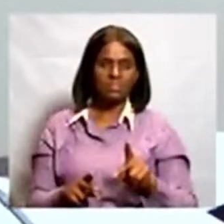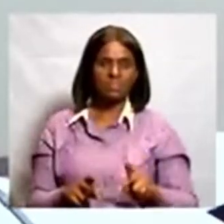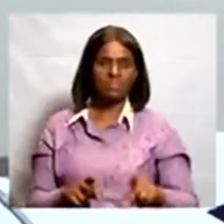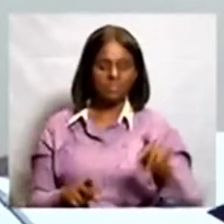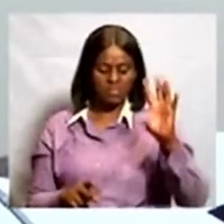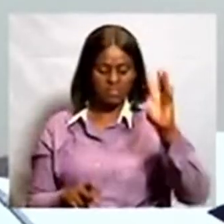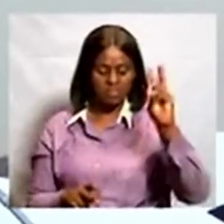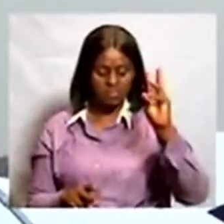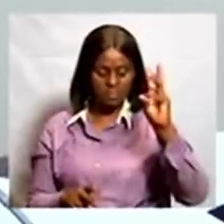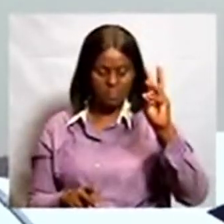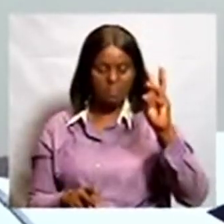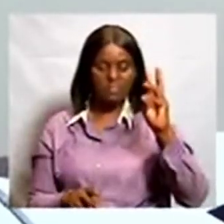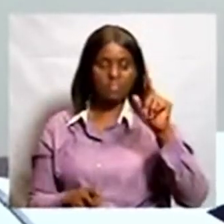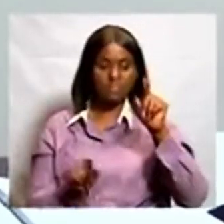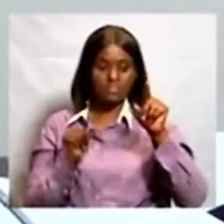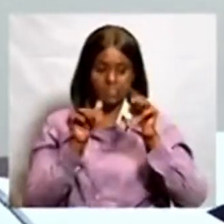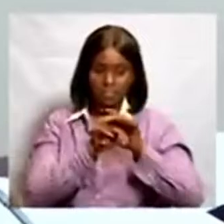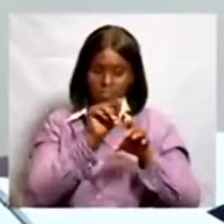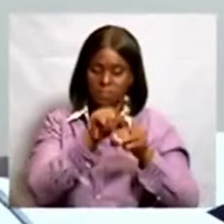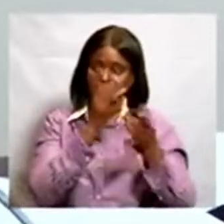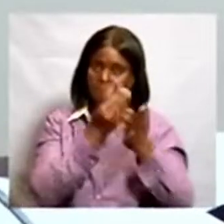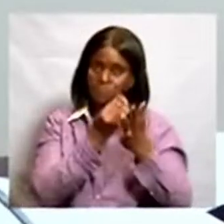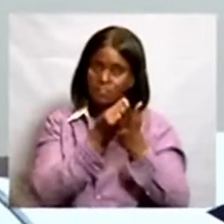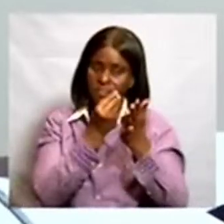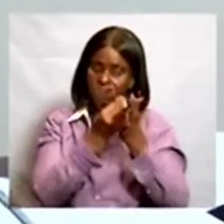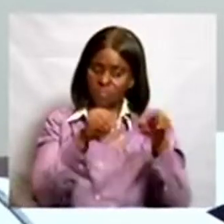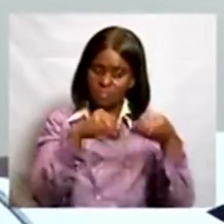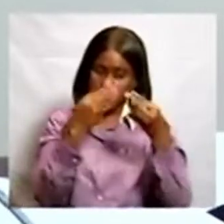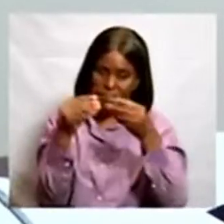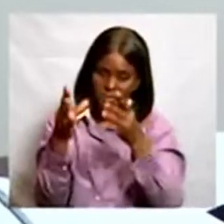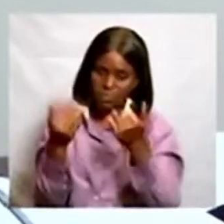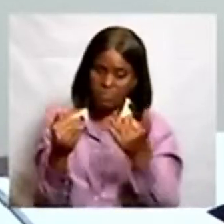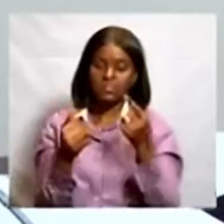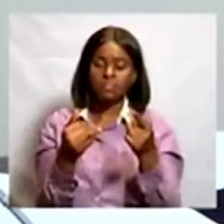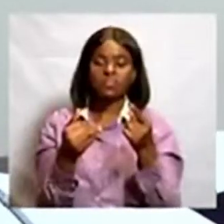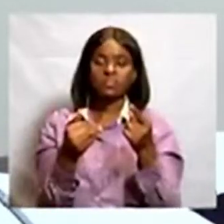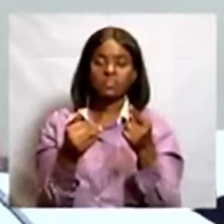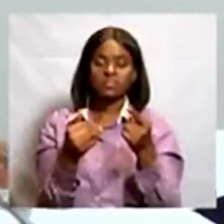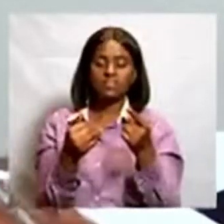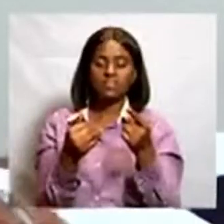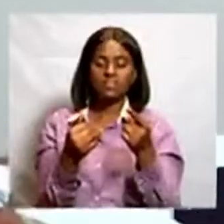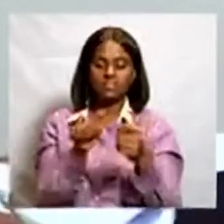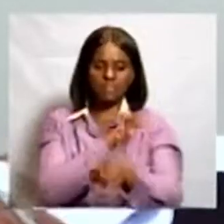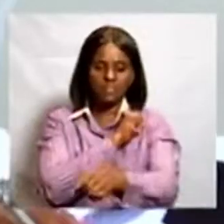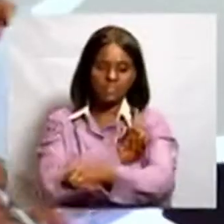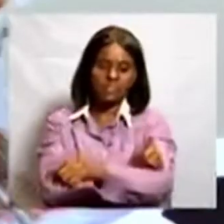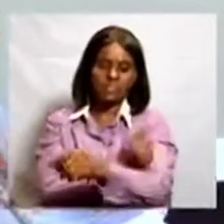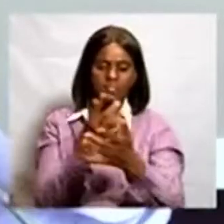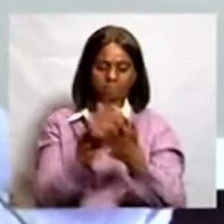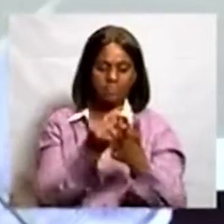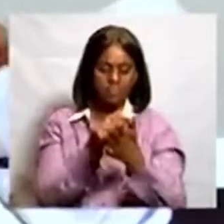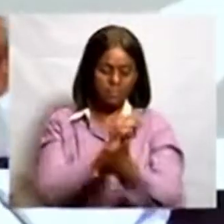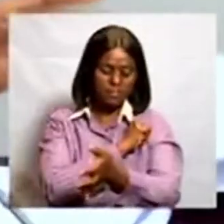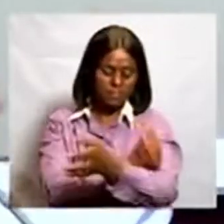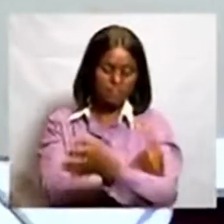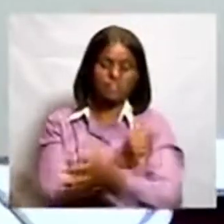part 6 is on the financial provisions of the authority.